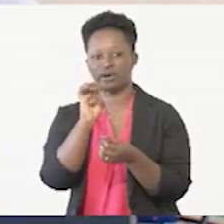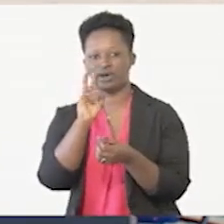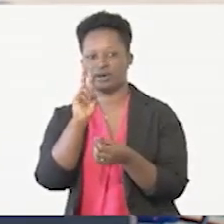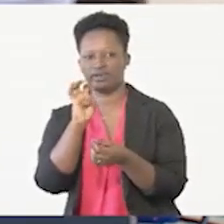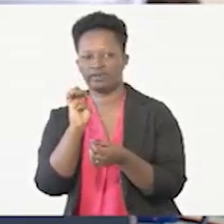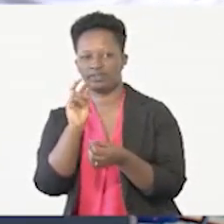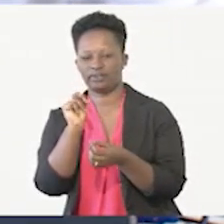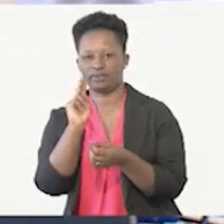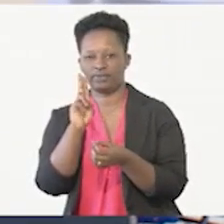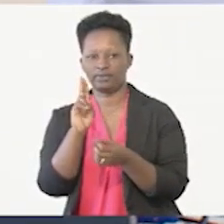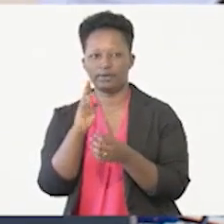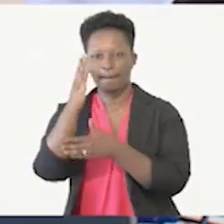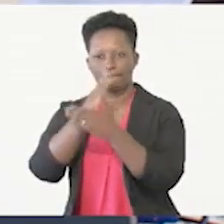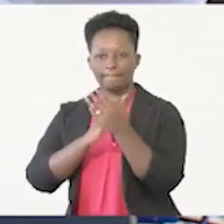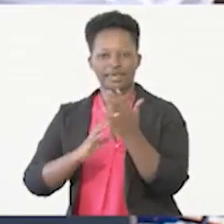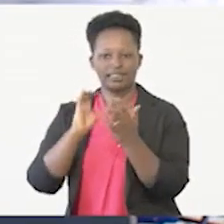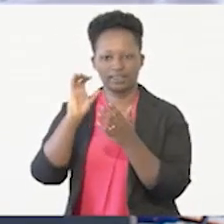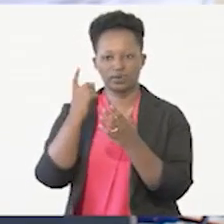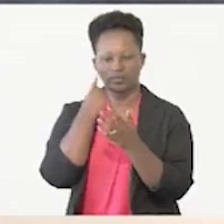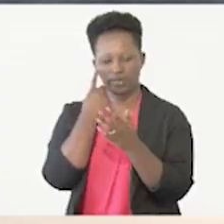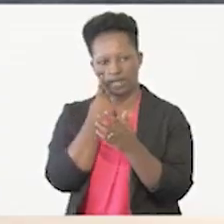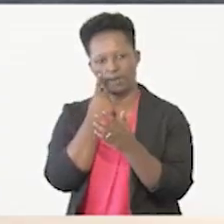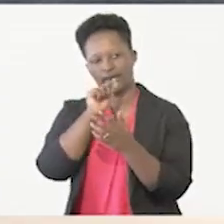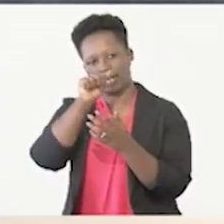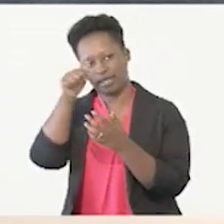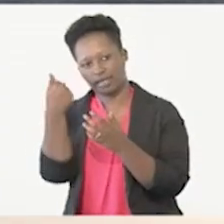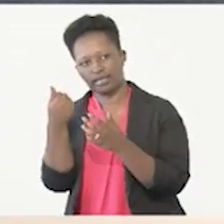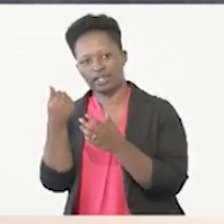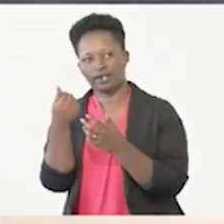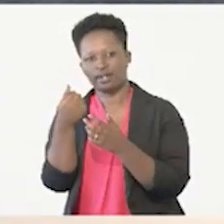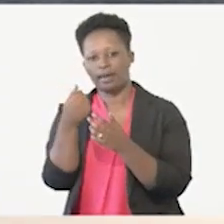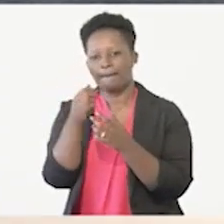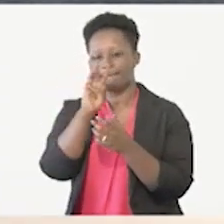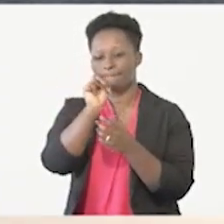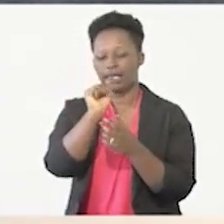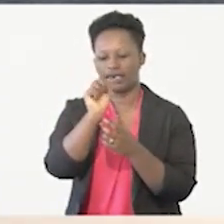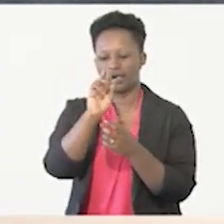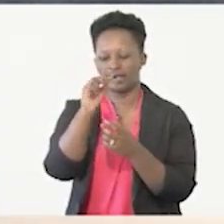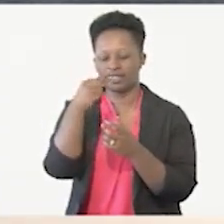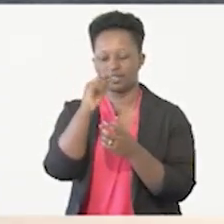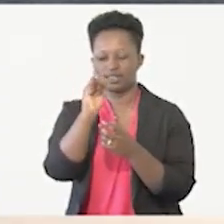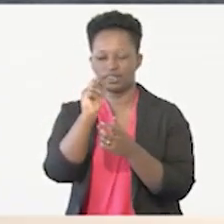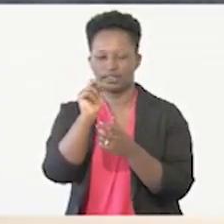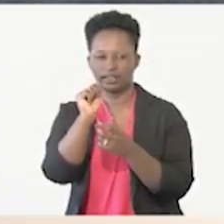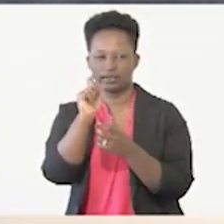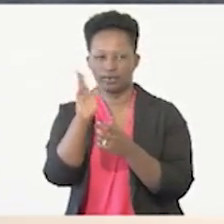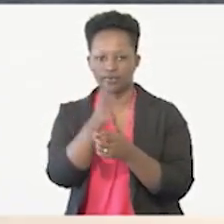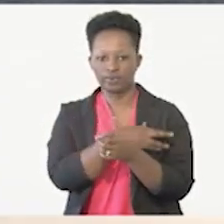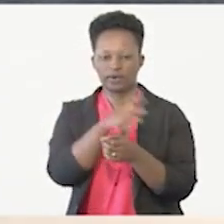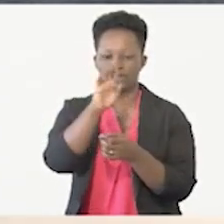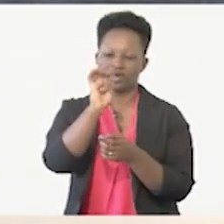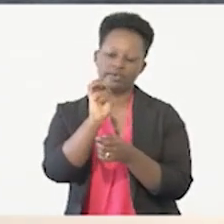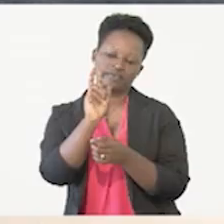So part C, the marginal revenue function of the farm. Part C, the marginal revenue function of